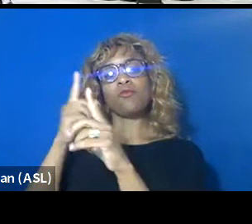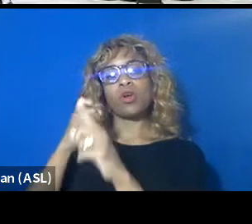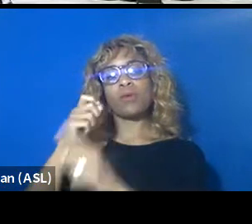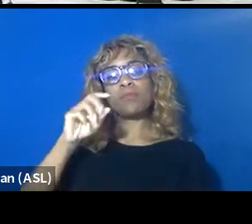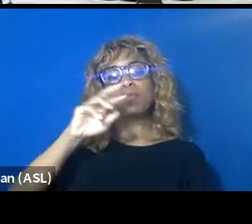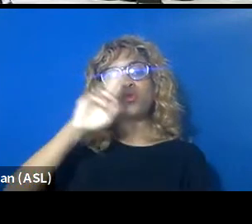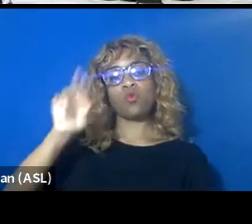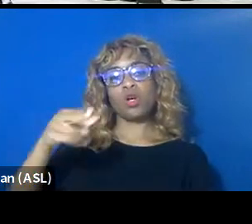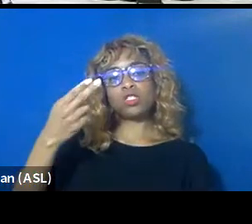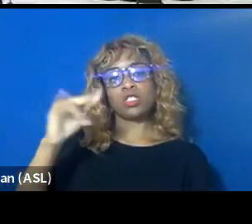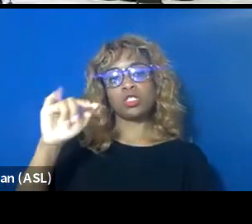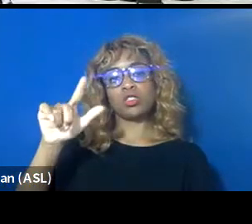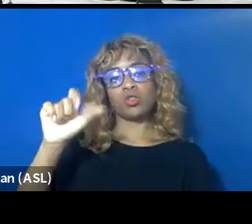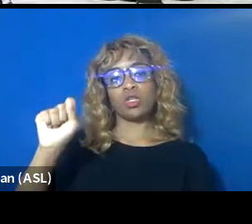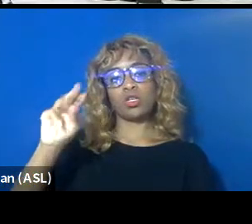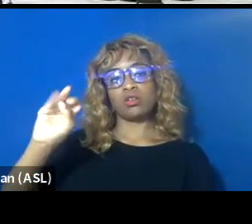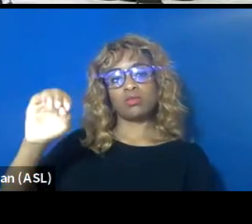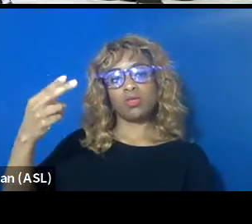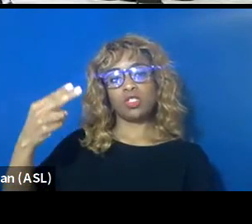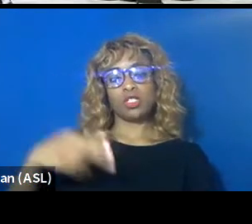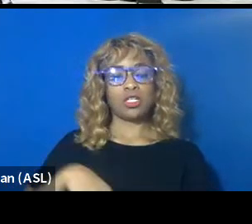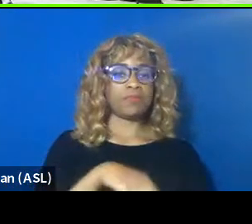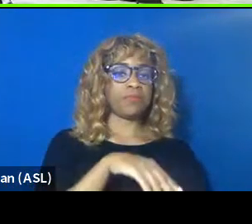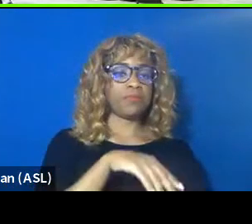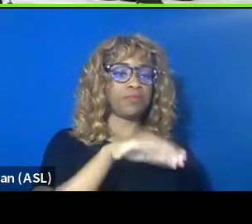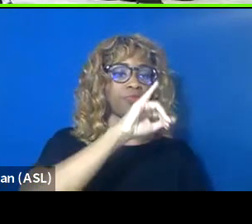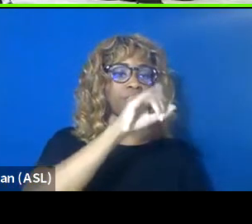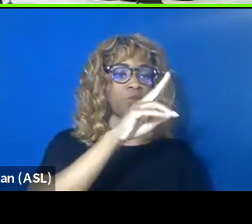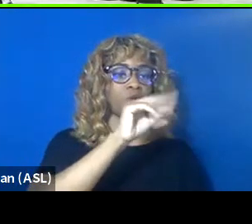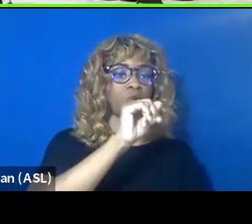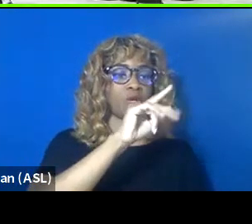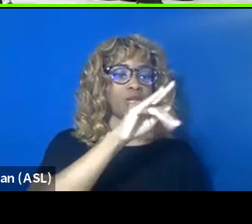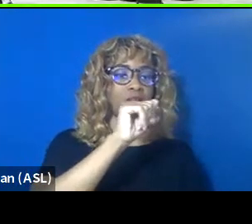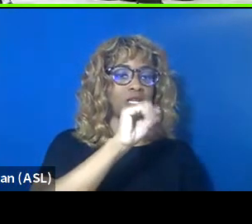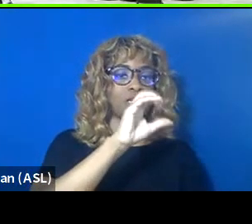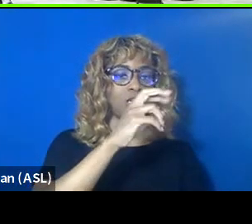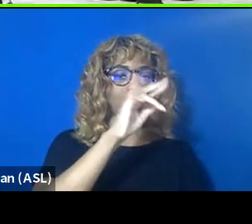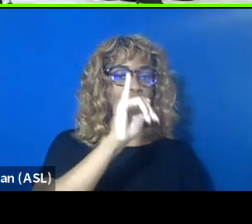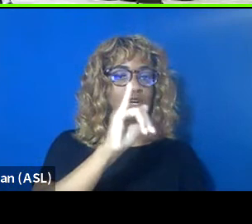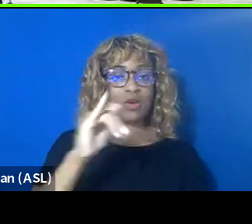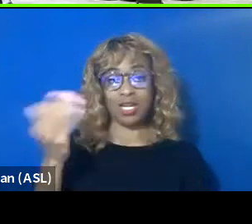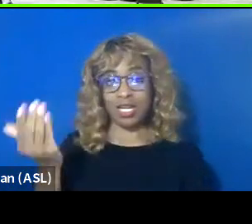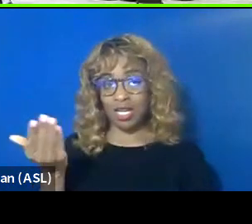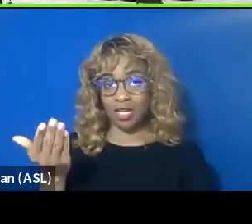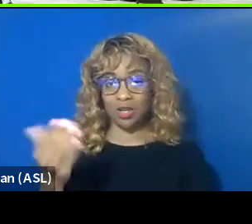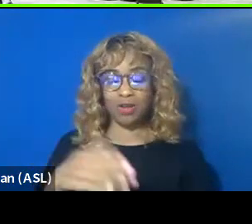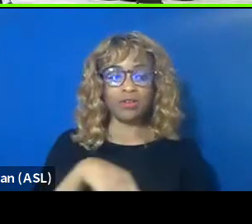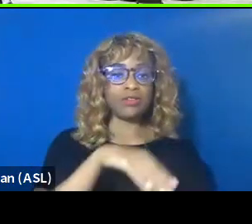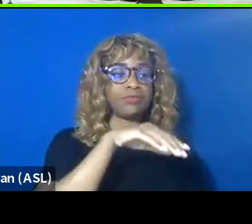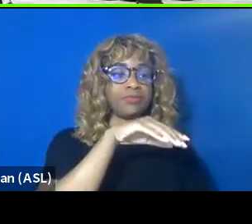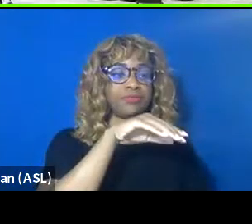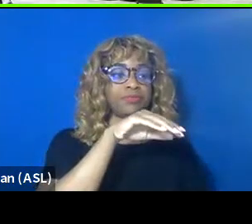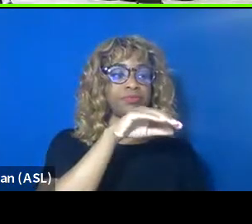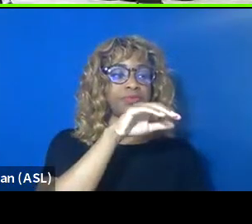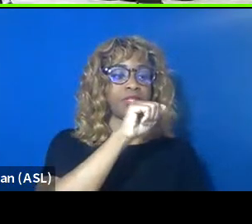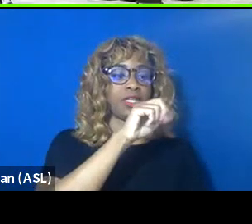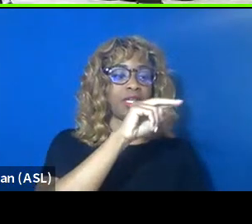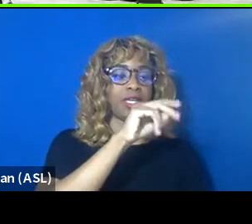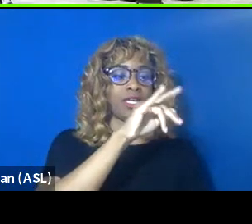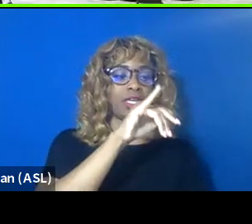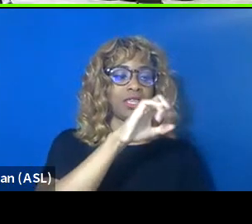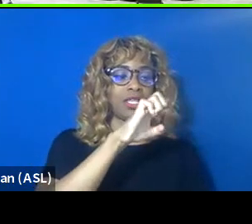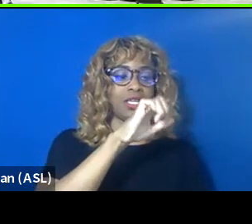from Rochester Hills, Michigan. Juanita Curry. Present. Anthony